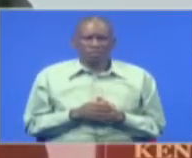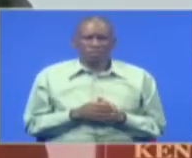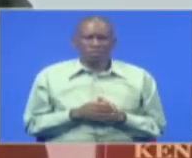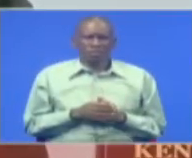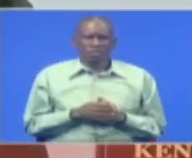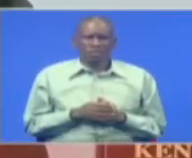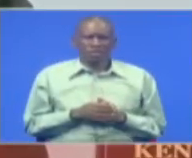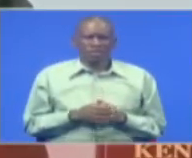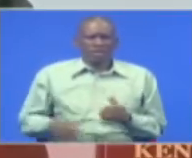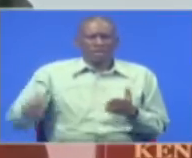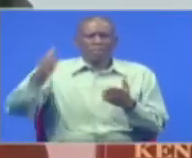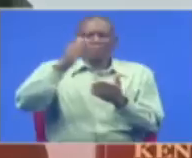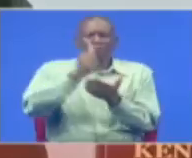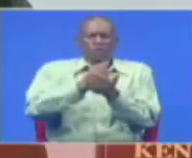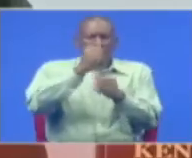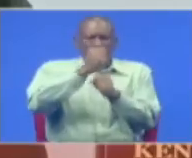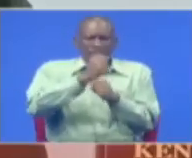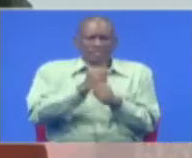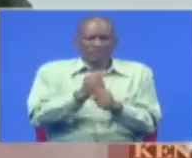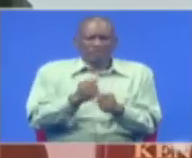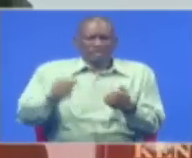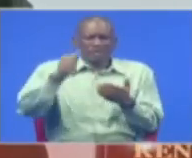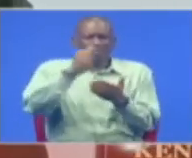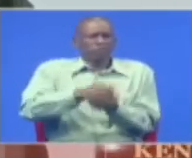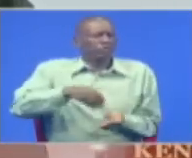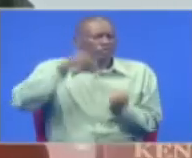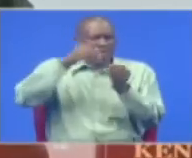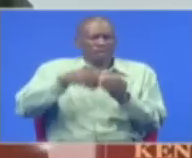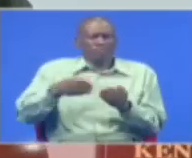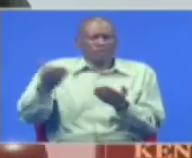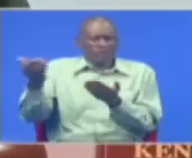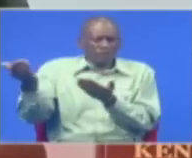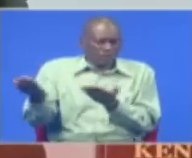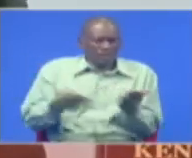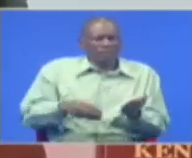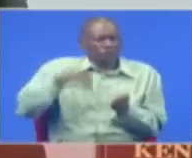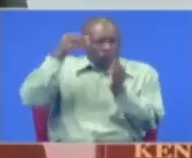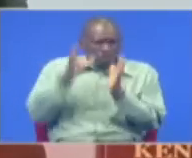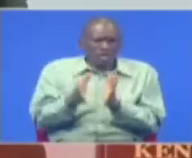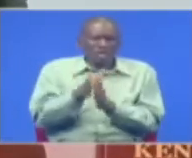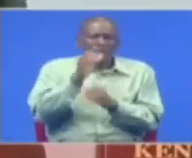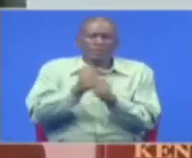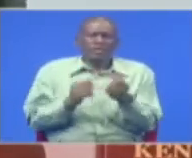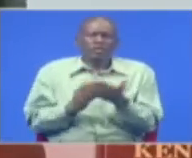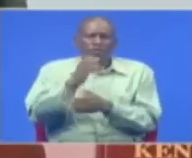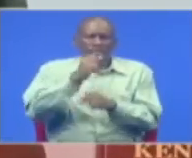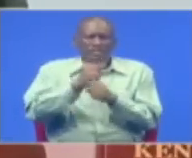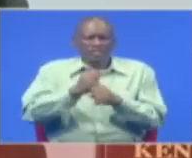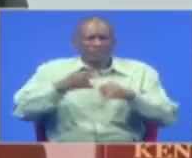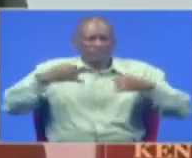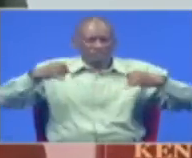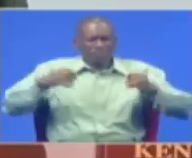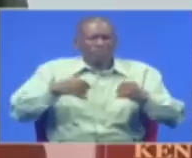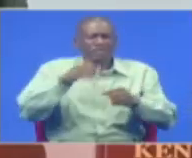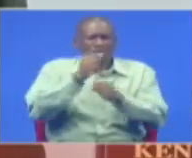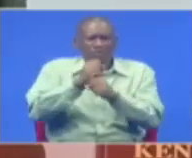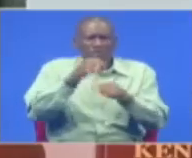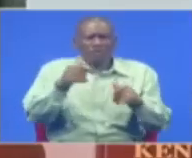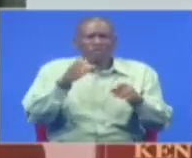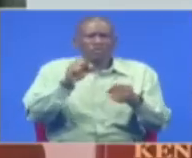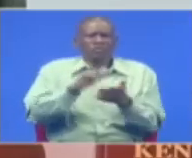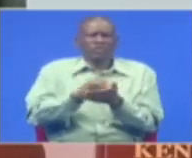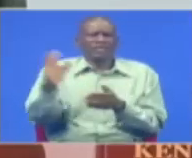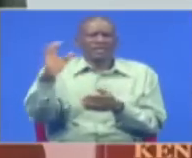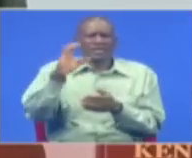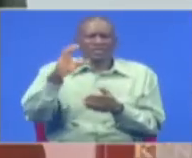hiring staff, recruiting students, ensuring that the staff deliver so that the customer is happy,